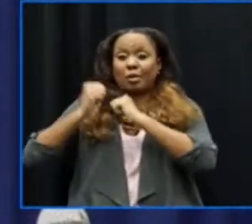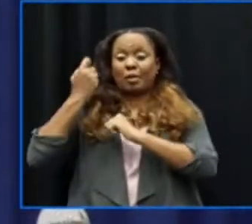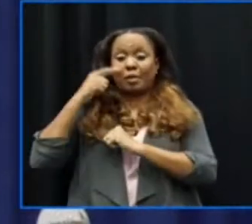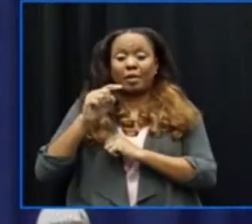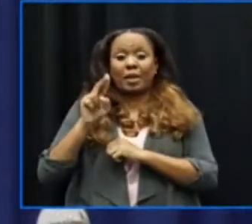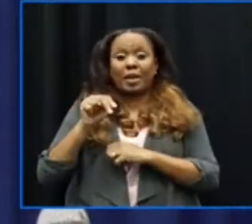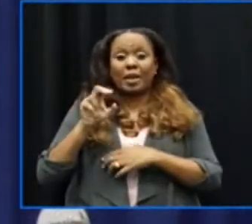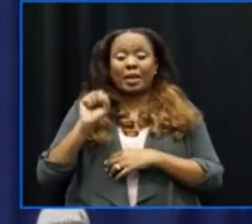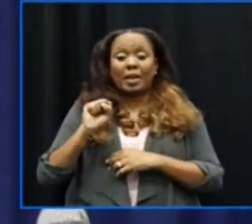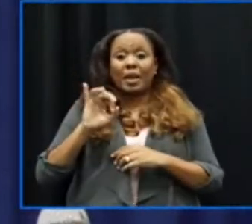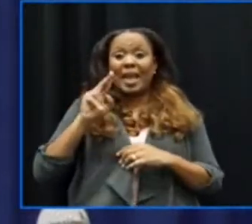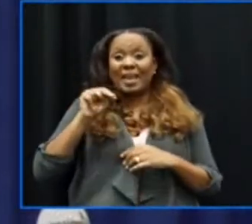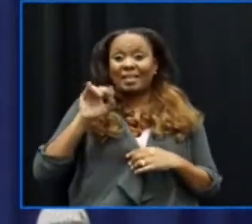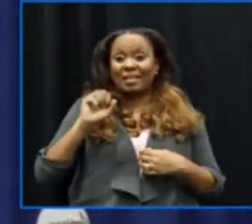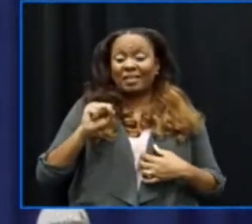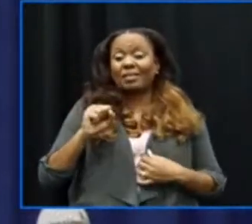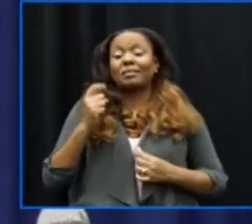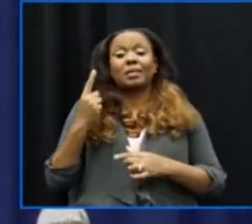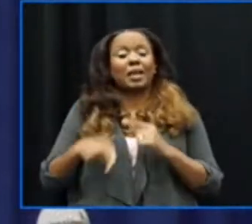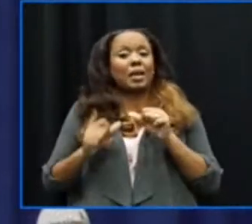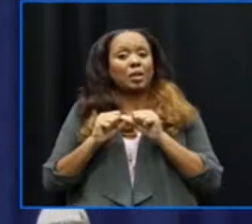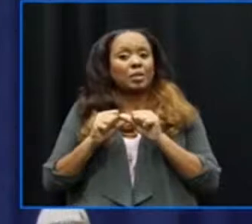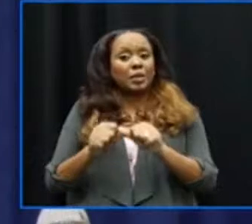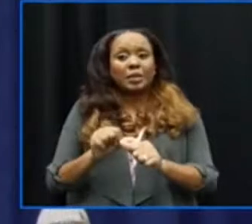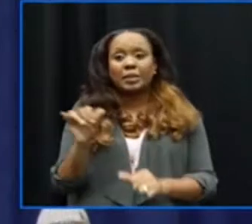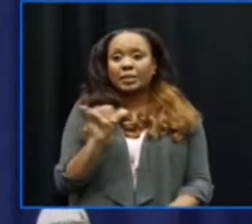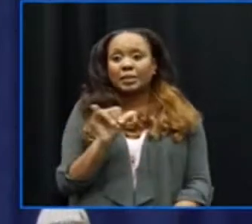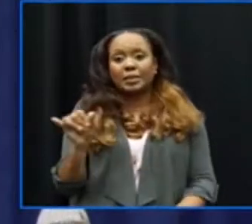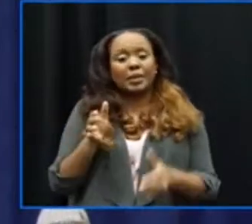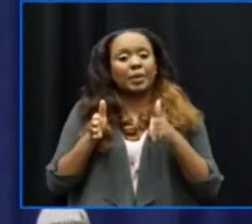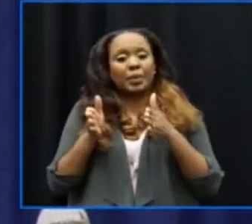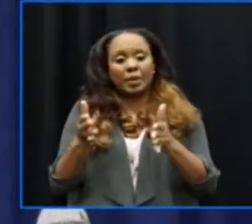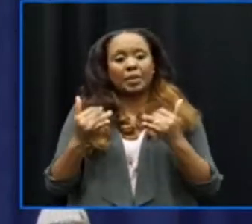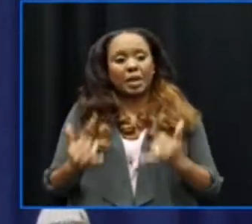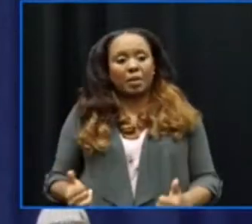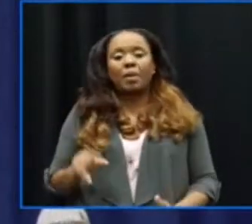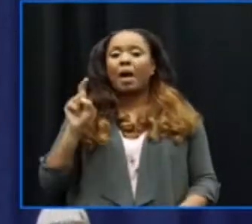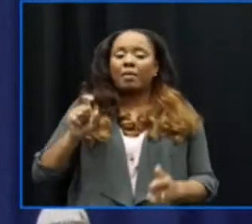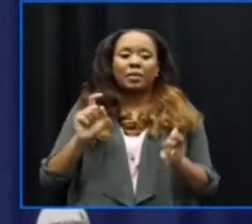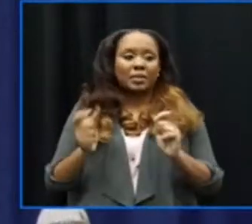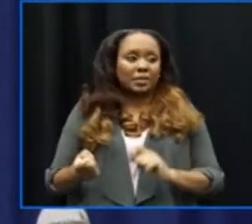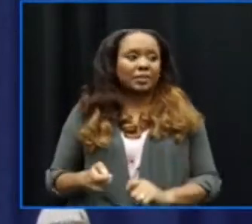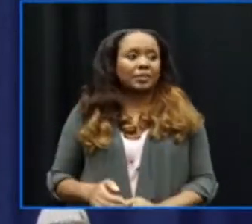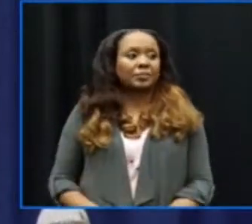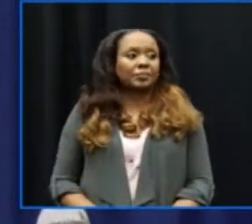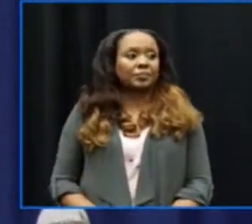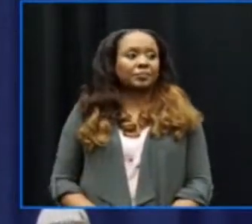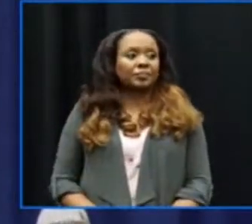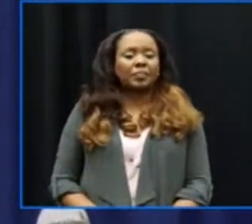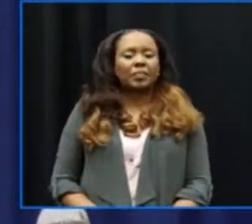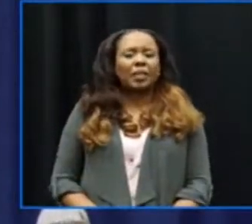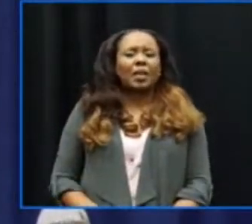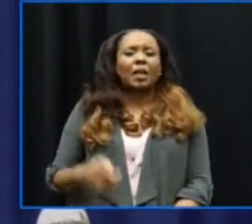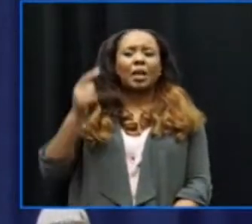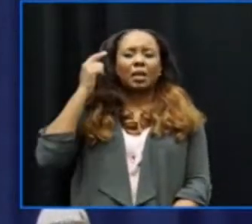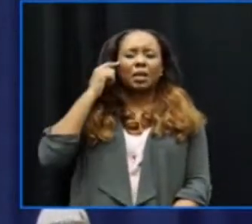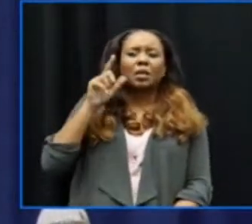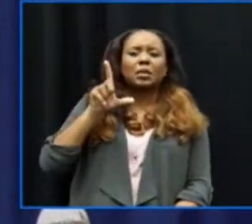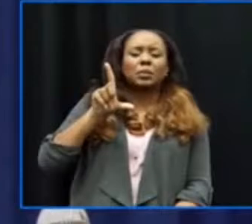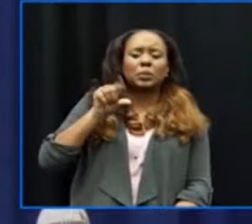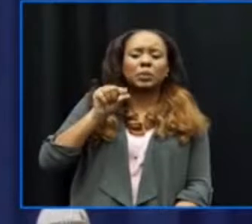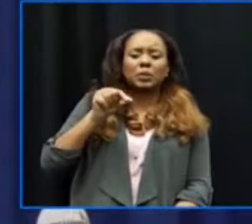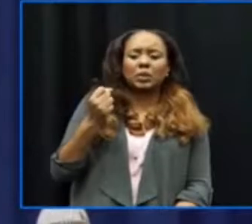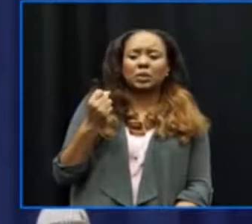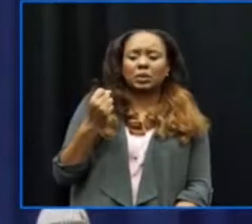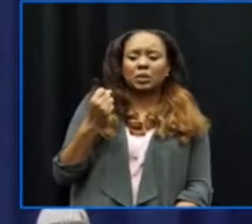one that is sustainable, and that was borne out by the fact that by 2011, notwithstanding